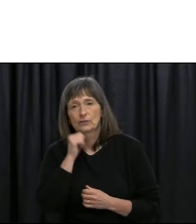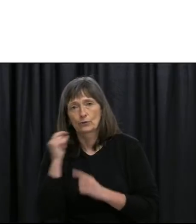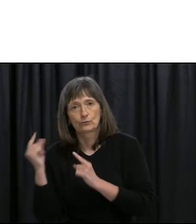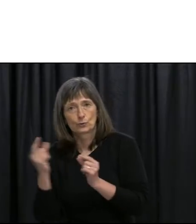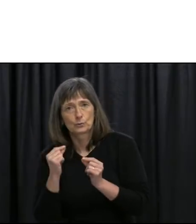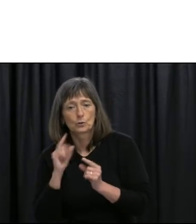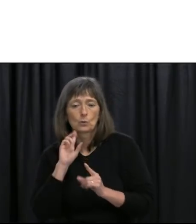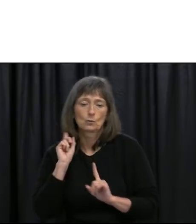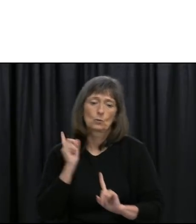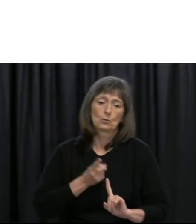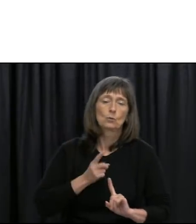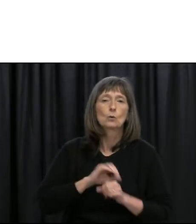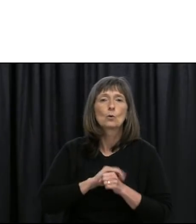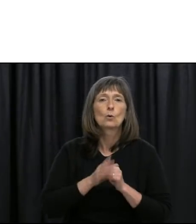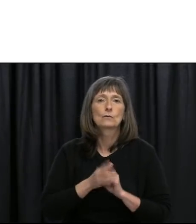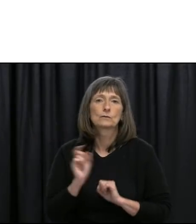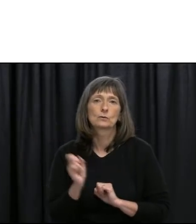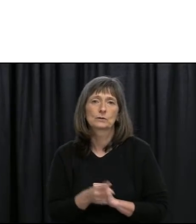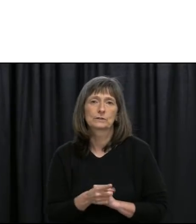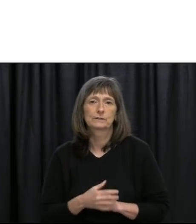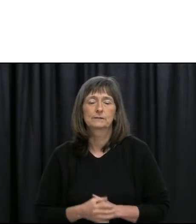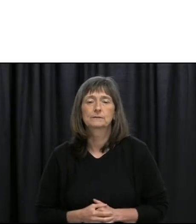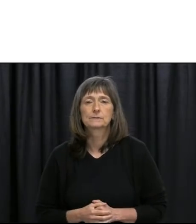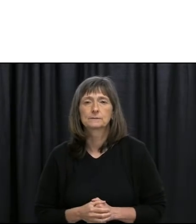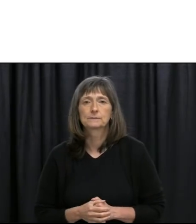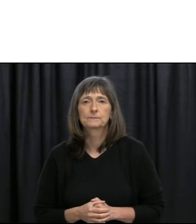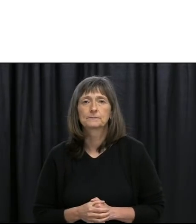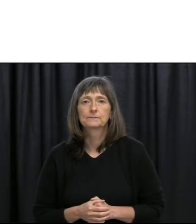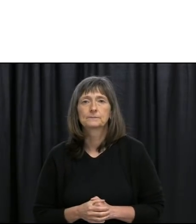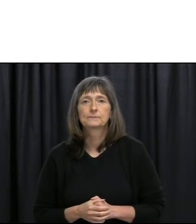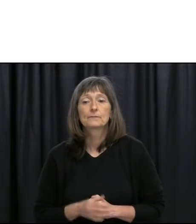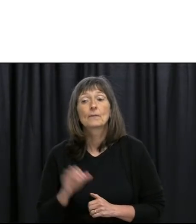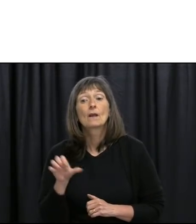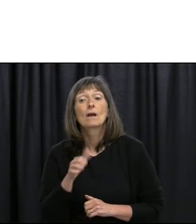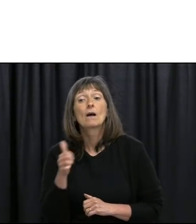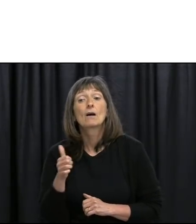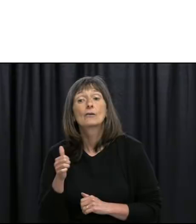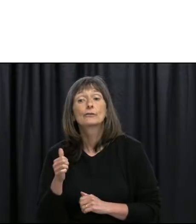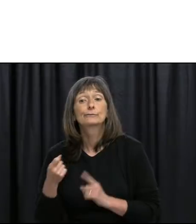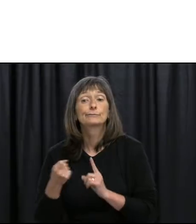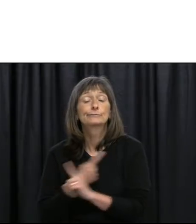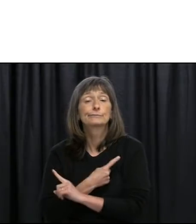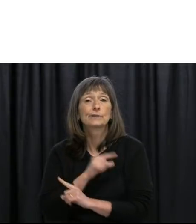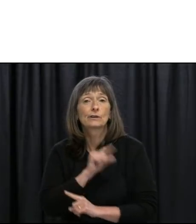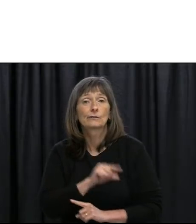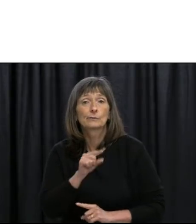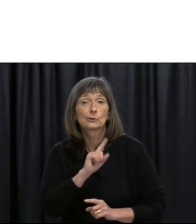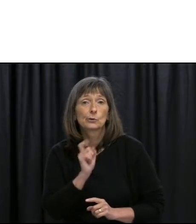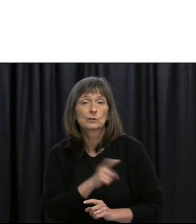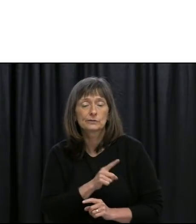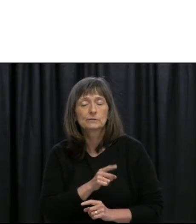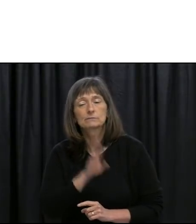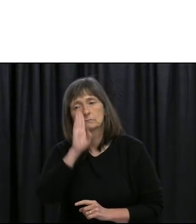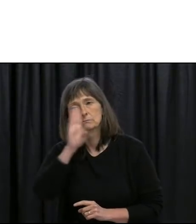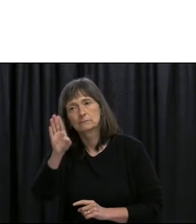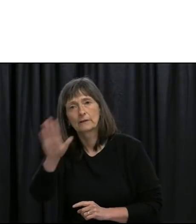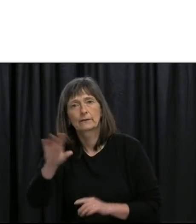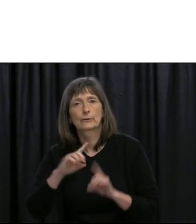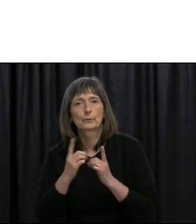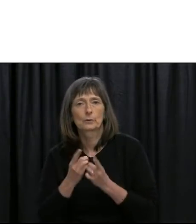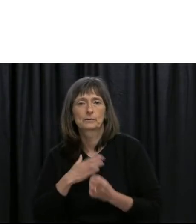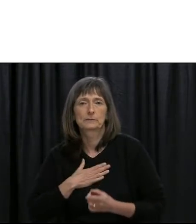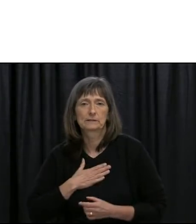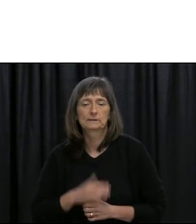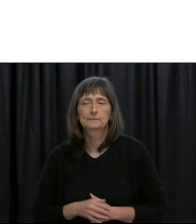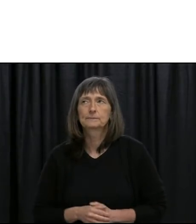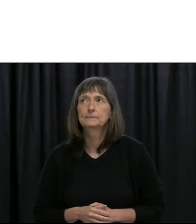purpose of these briefings is to address COVID-19 issues. All other government-related issues should be directed to the appropriate department or agency